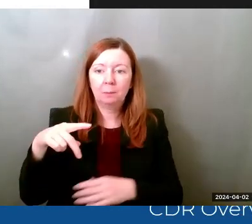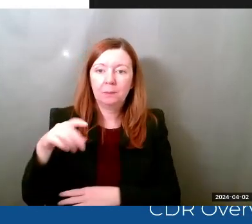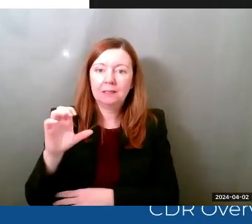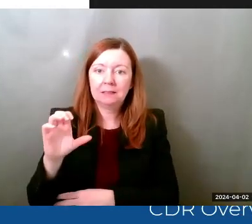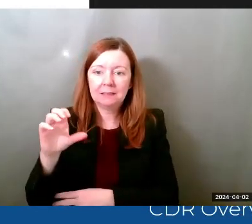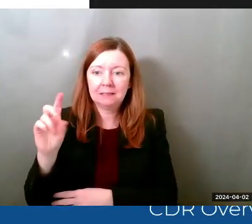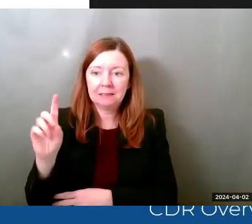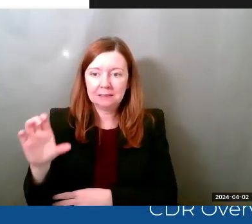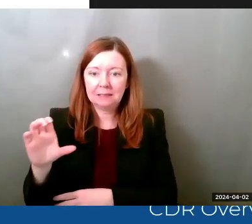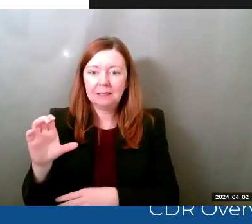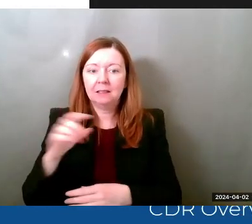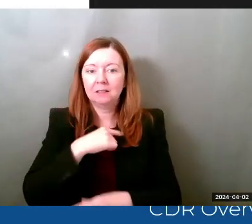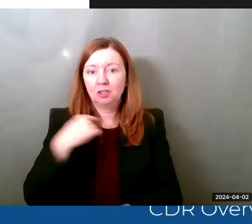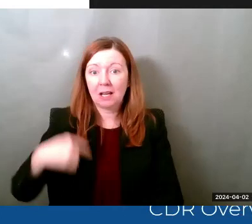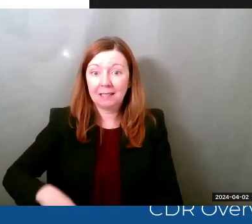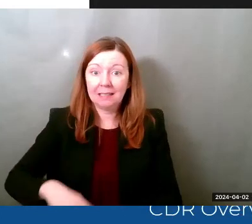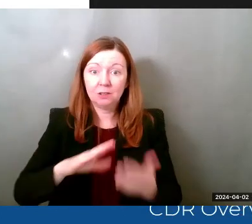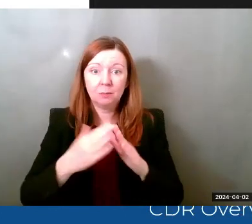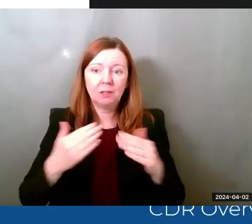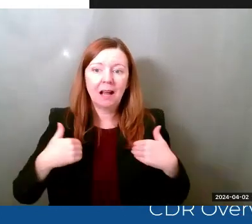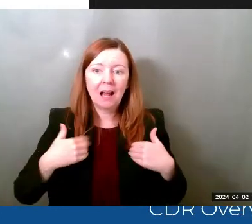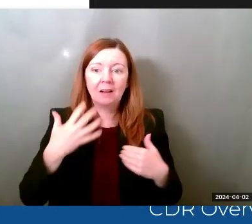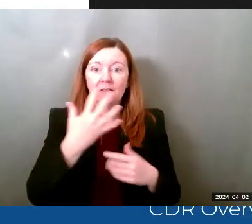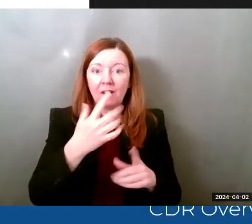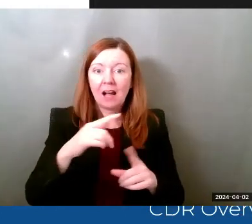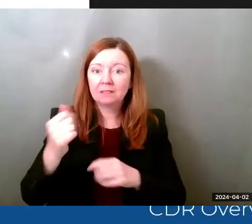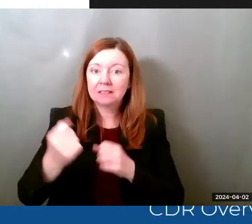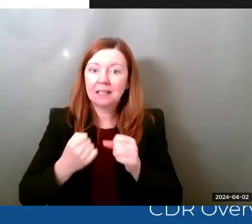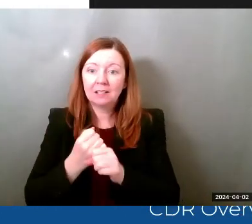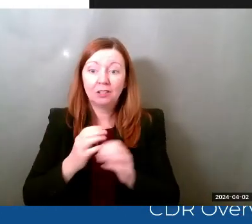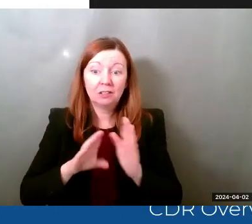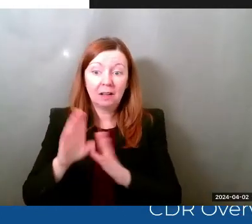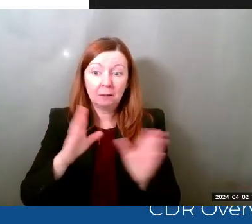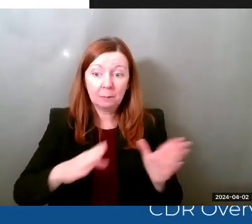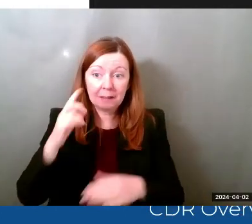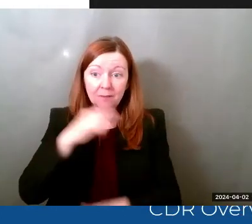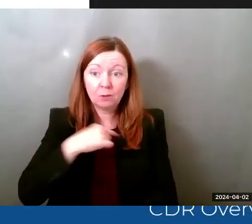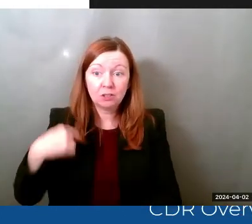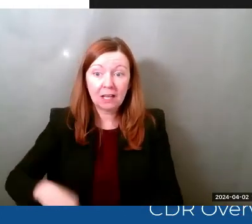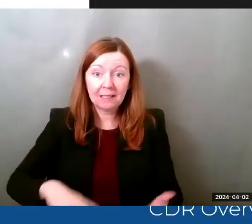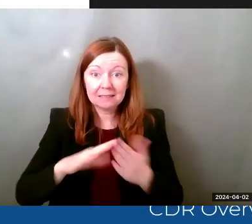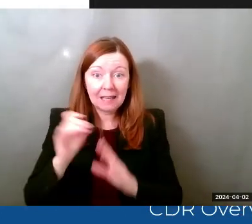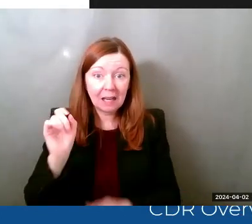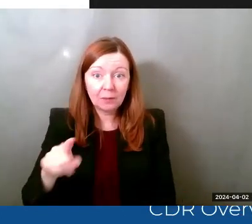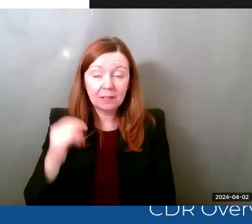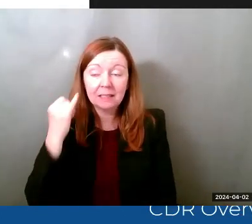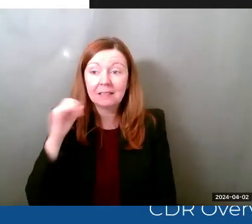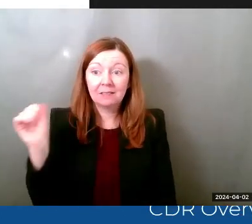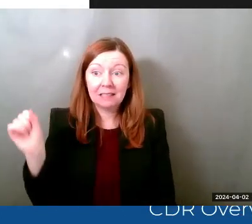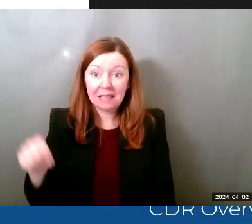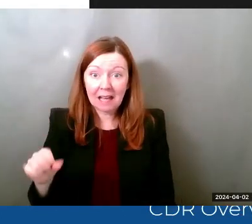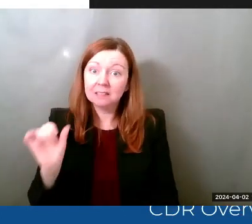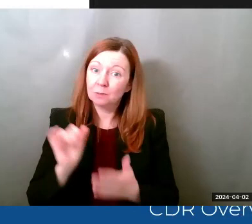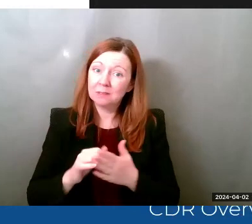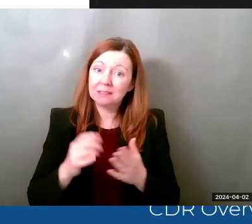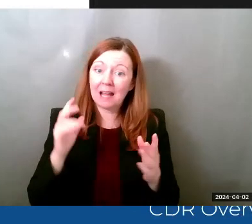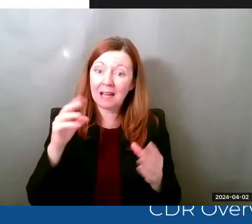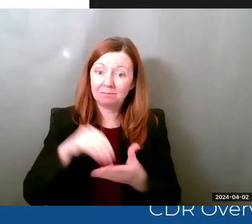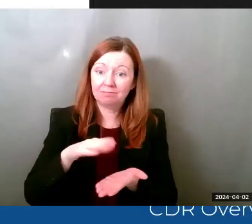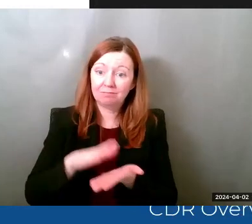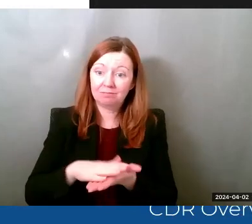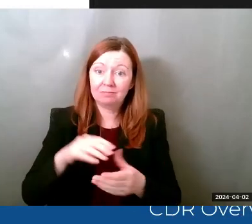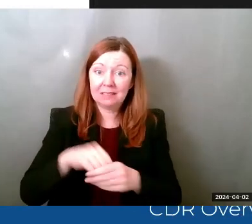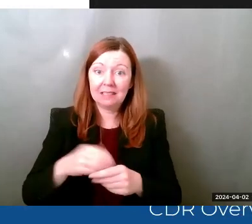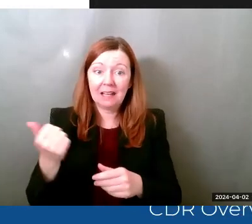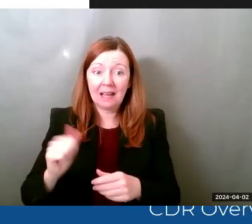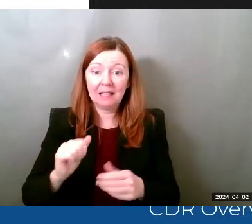the Chinese community had a 5 or 10-year development plan for Chinatown. And if it did, was that reflected in any